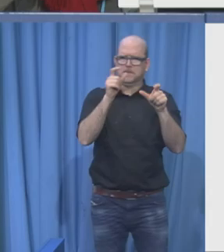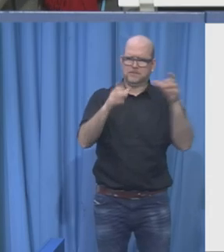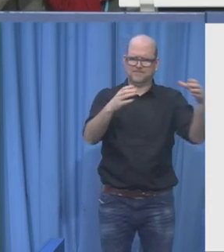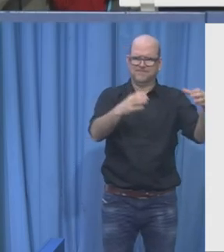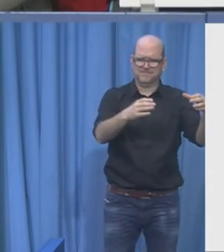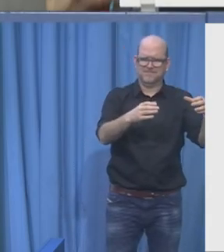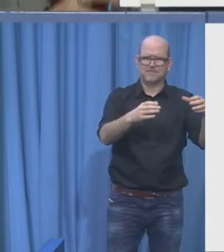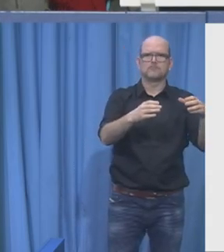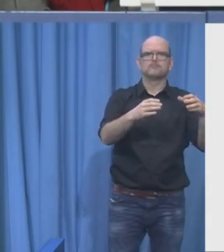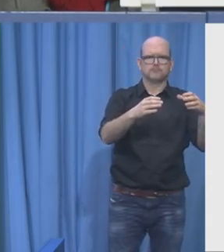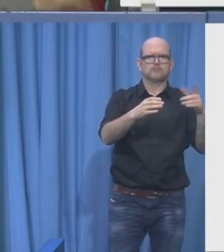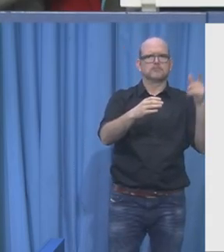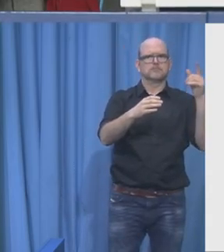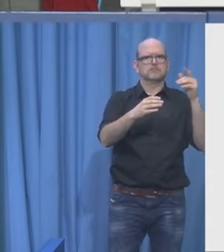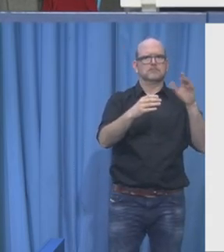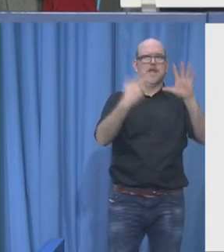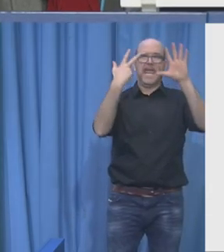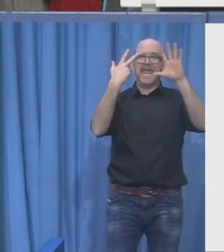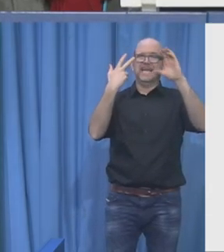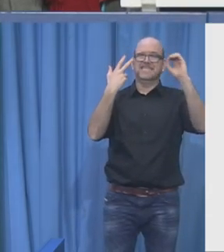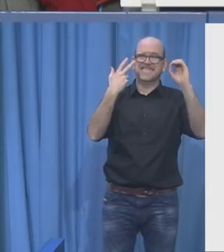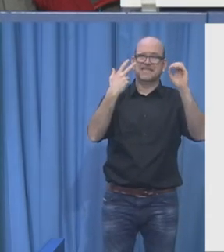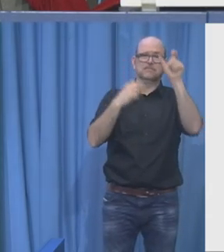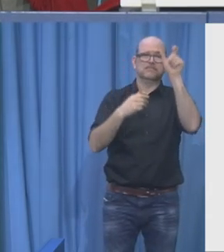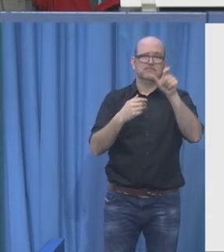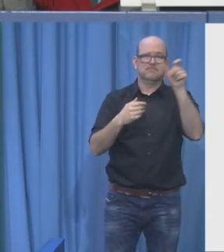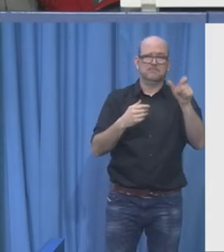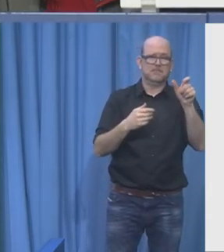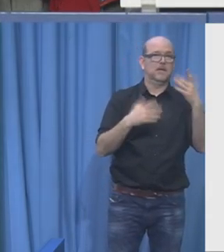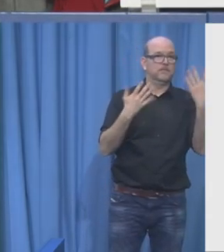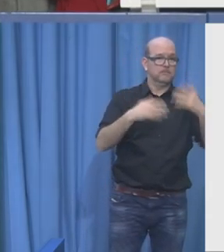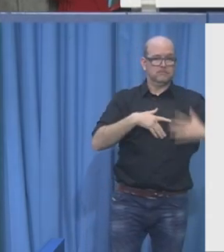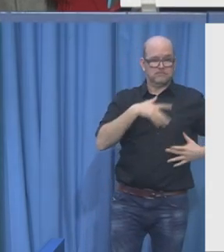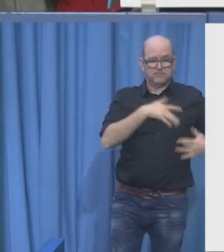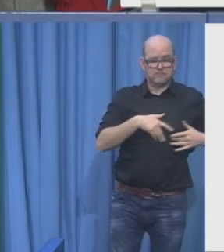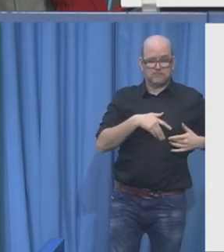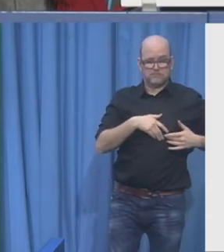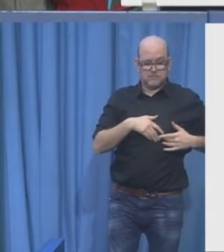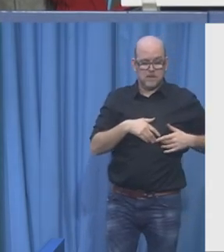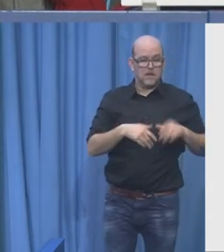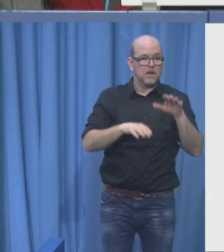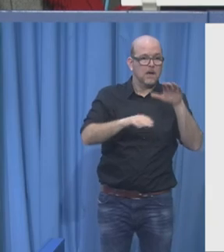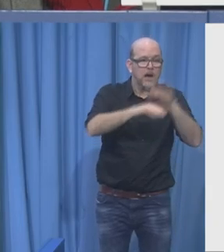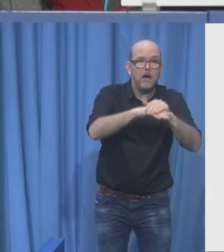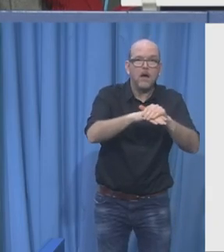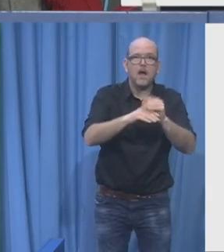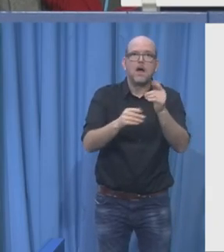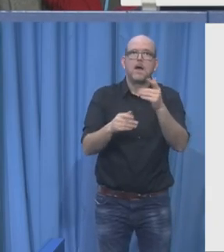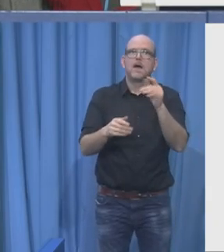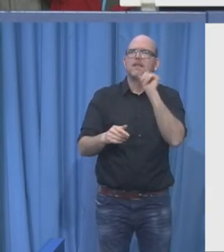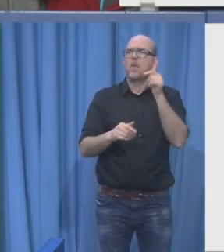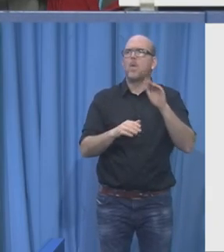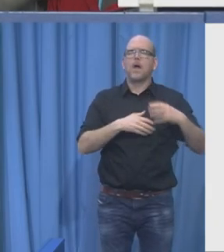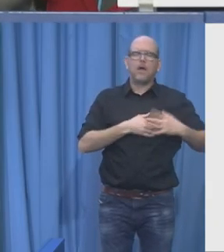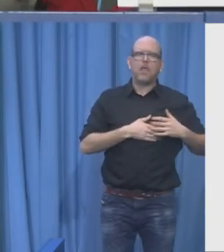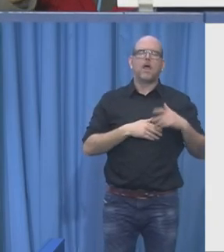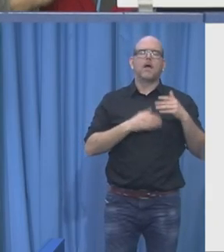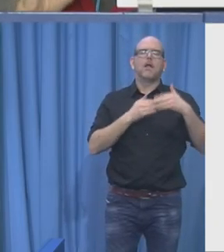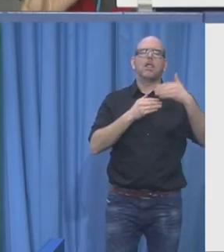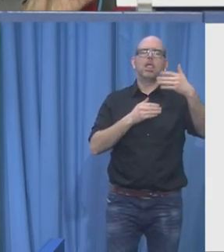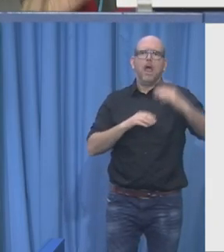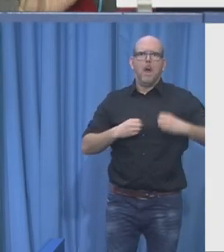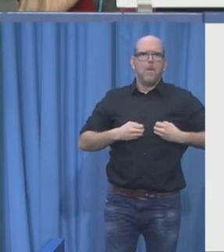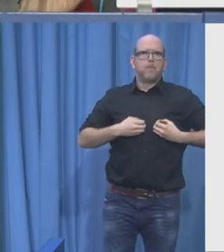finding the malformations, as opposed to the medical doctors that have only been able to detect